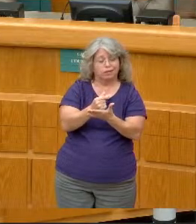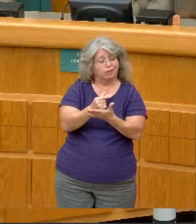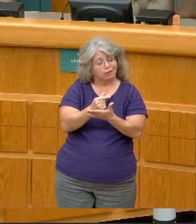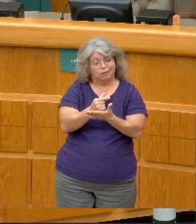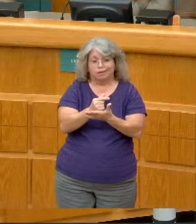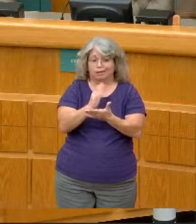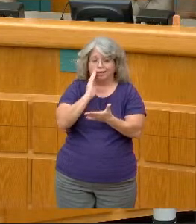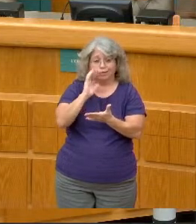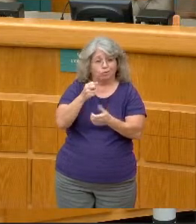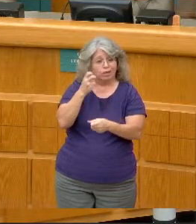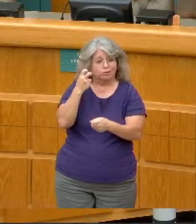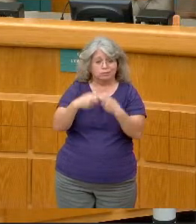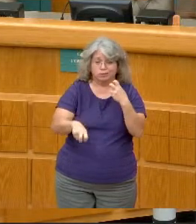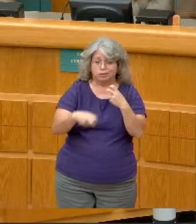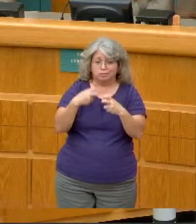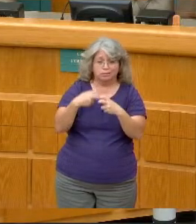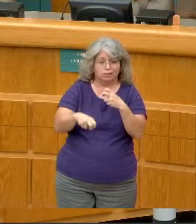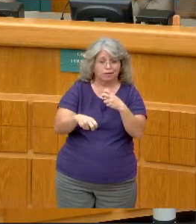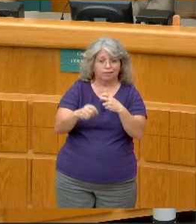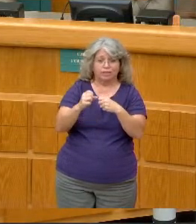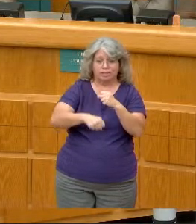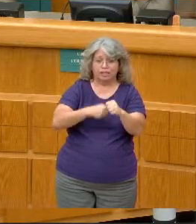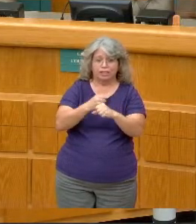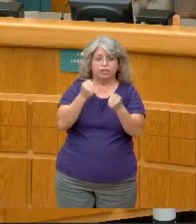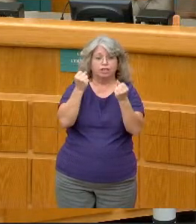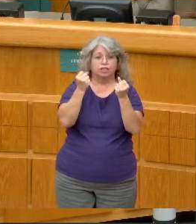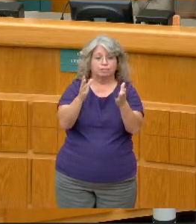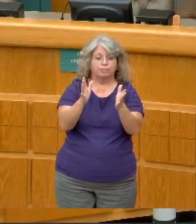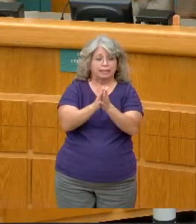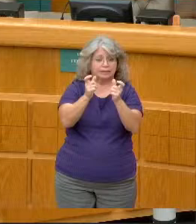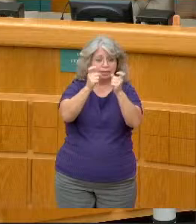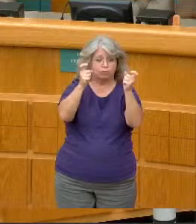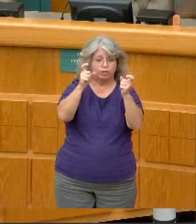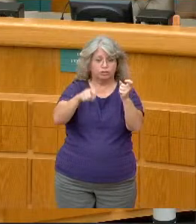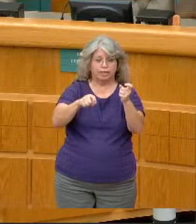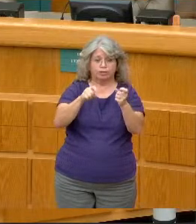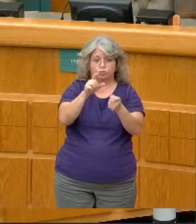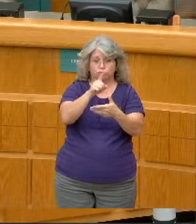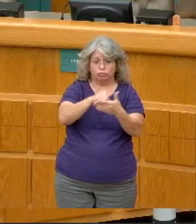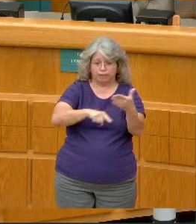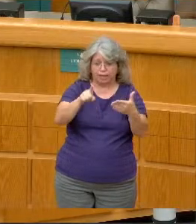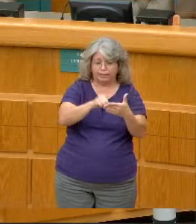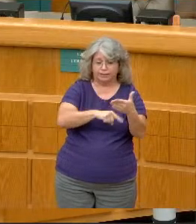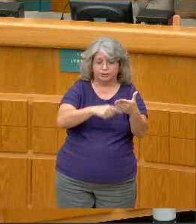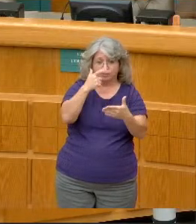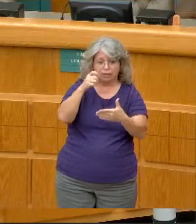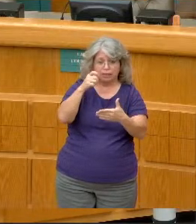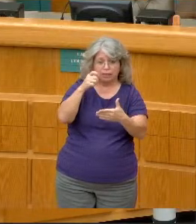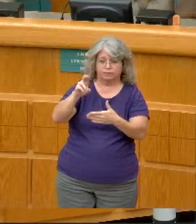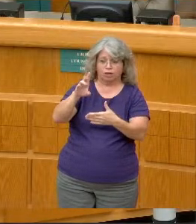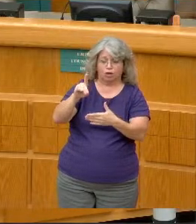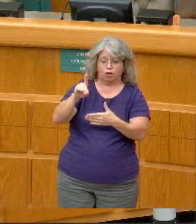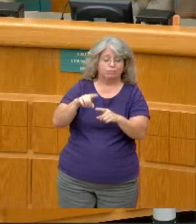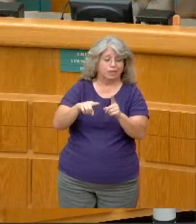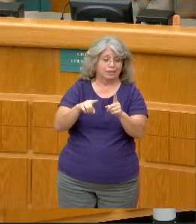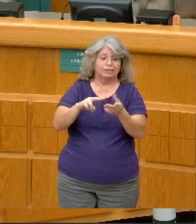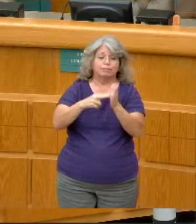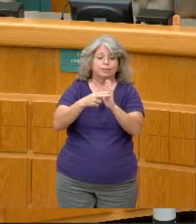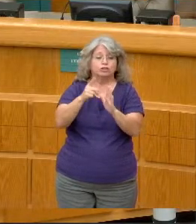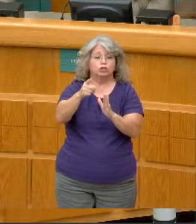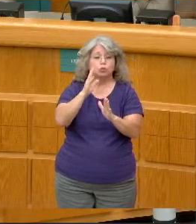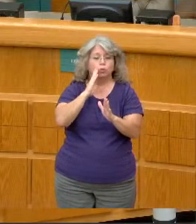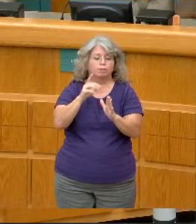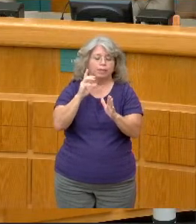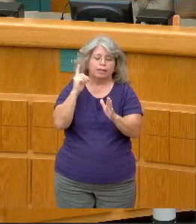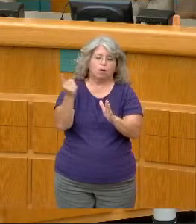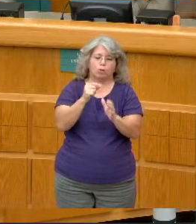seniors. We know it's been a tough year with many celebrations that had to be canceled because of COVID. I can only tell you that you will be